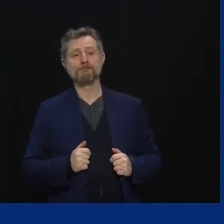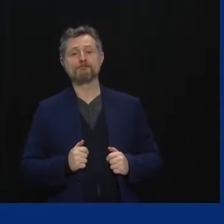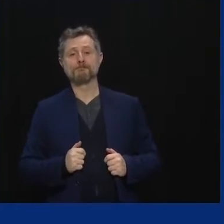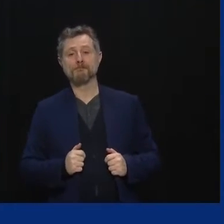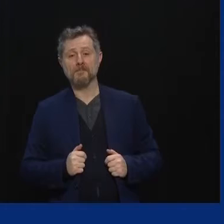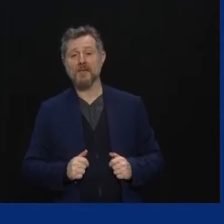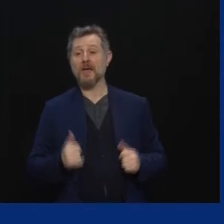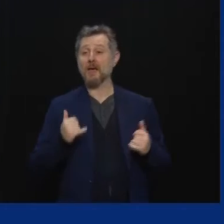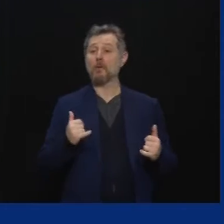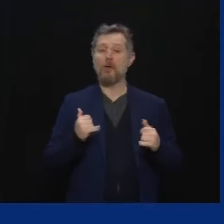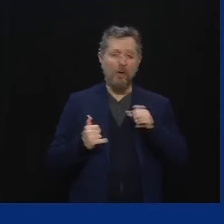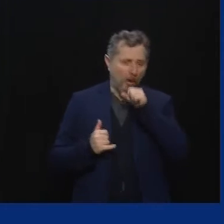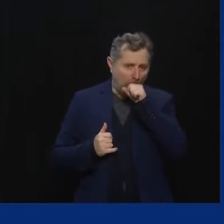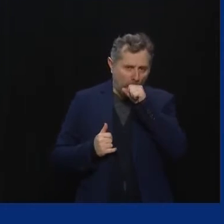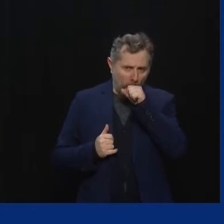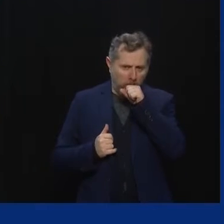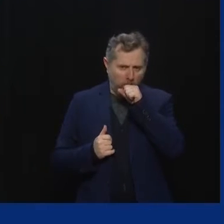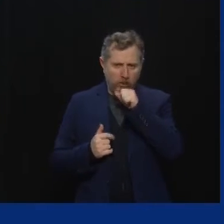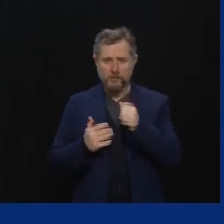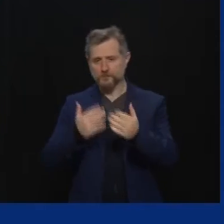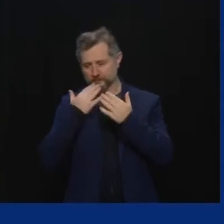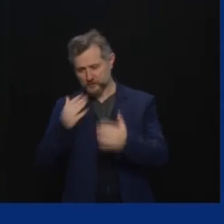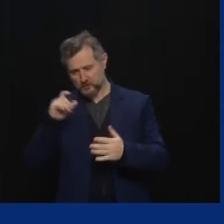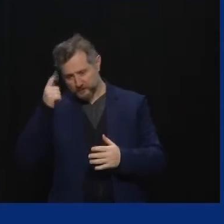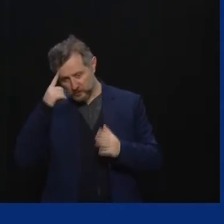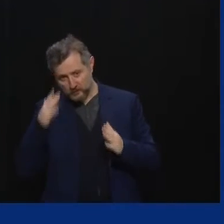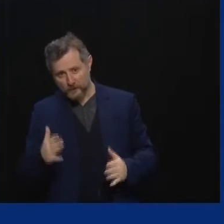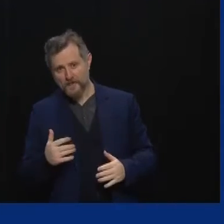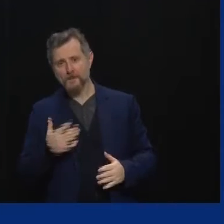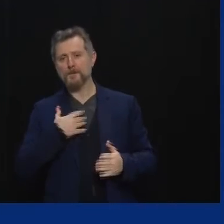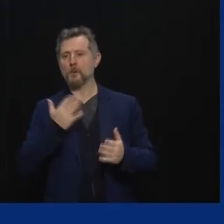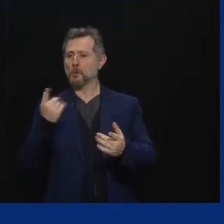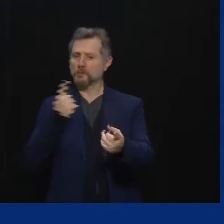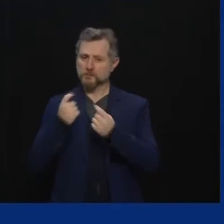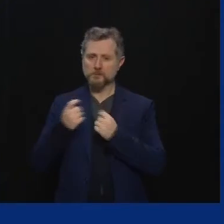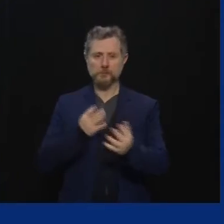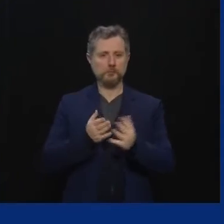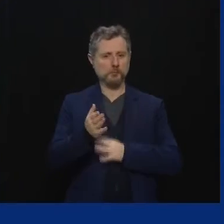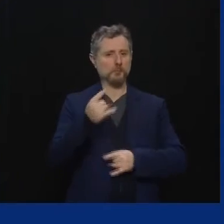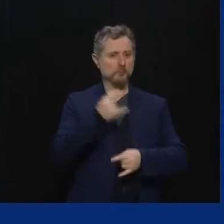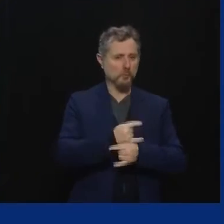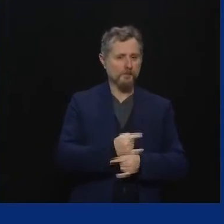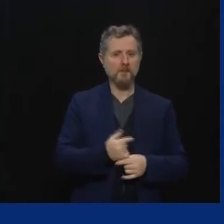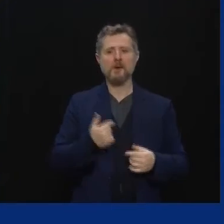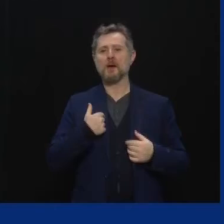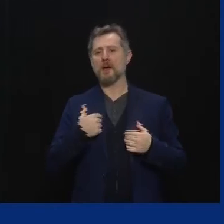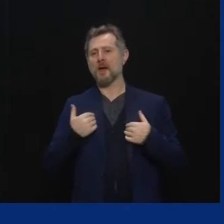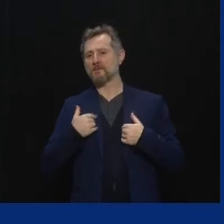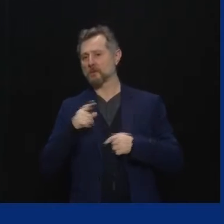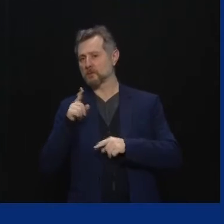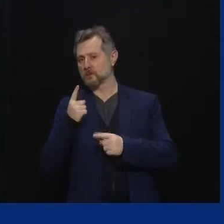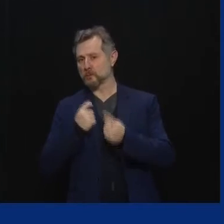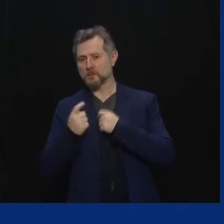Bassett. Thank you, Governor. We have some questions now coming via Zoom. Your first question comes from Marina